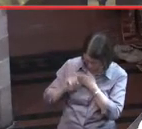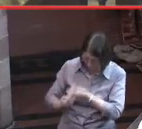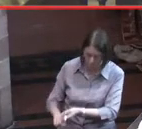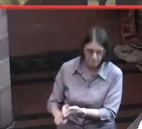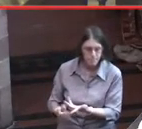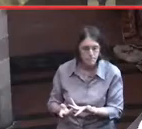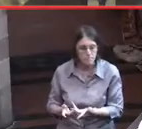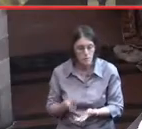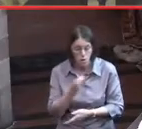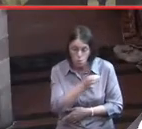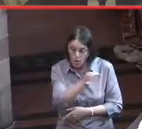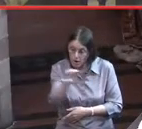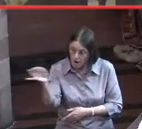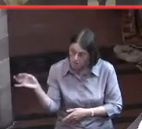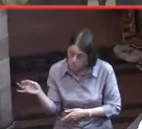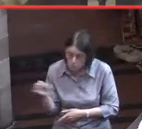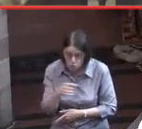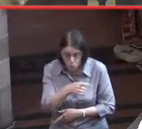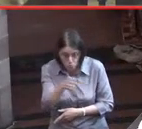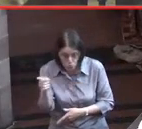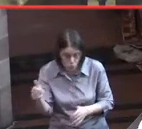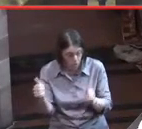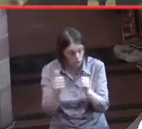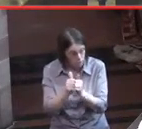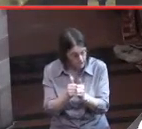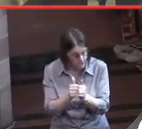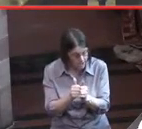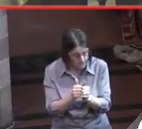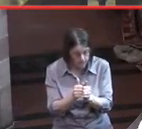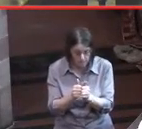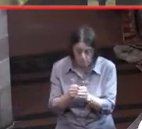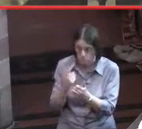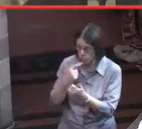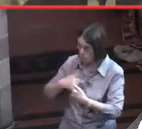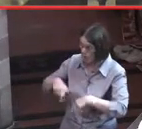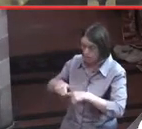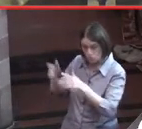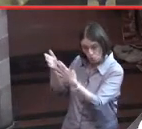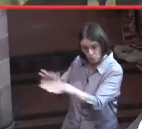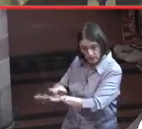We ask you to declare your assent to their ordination.